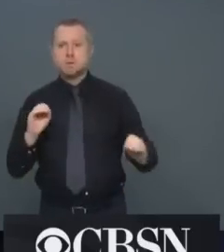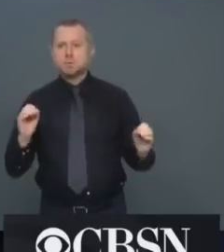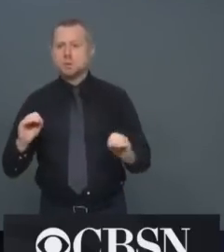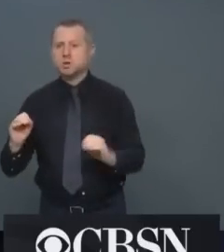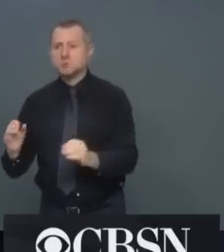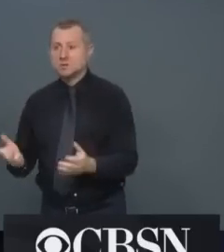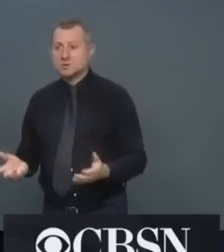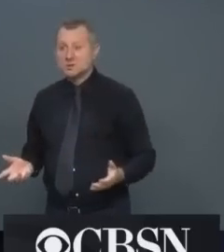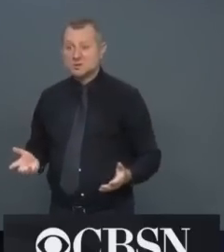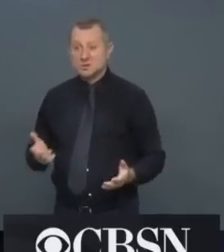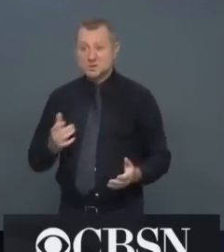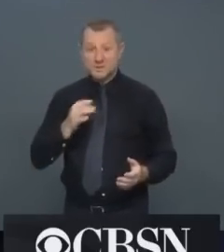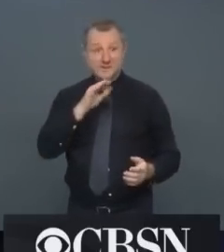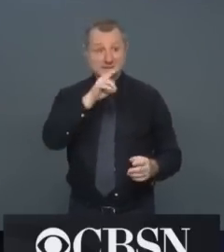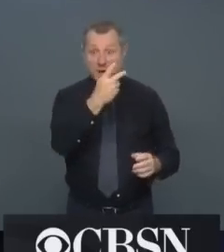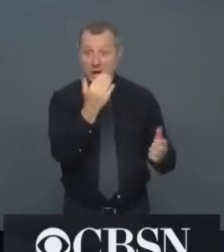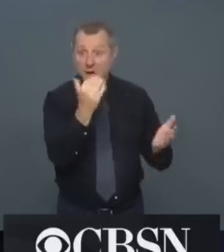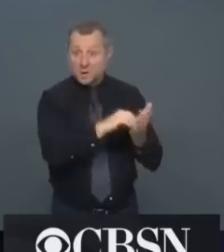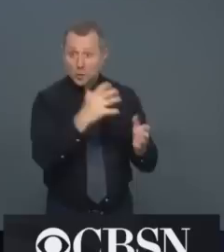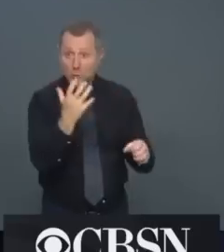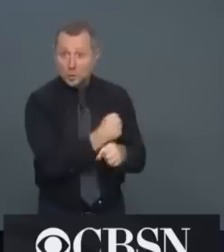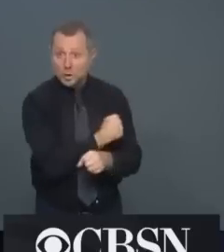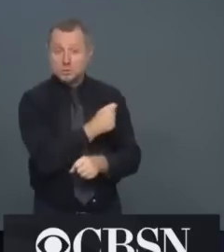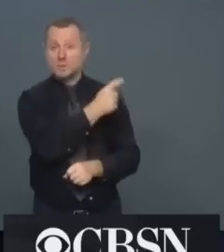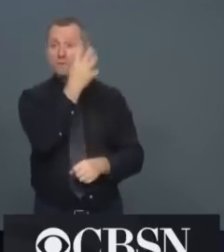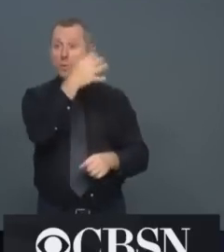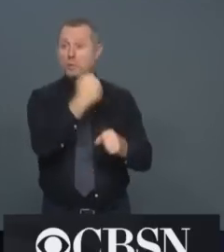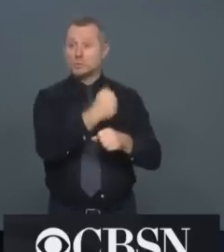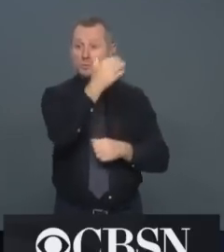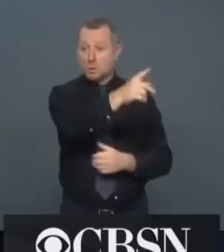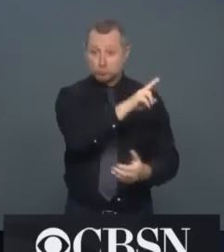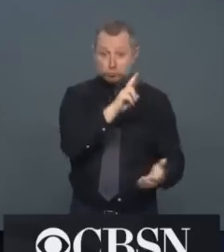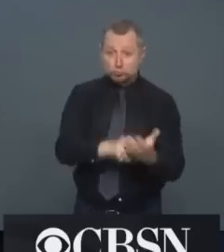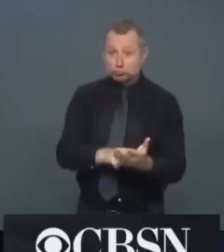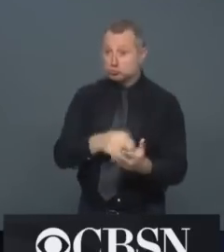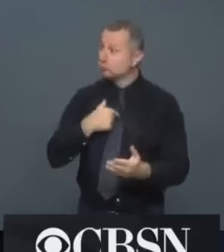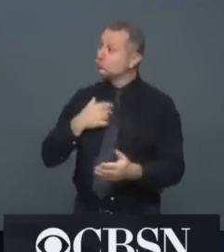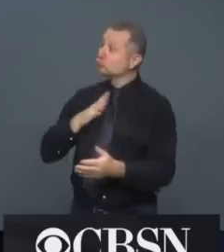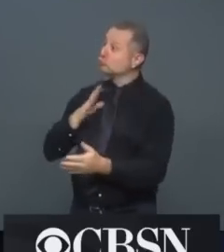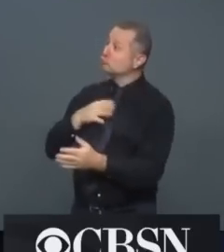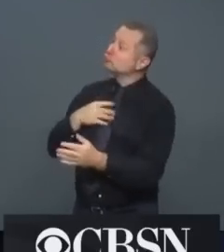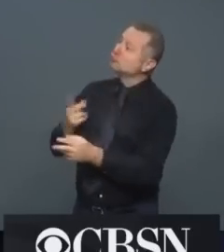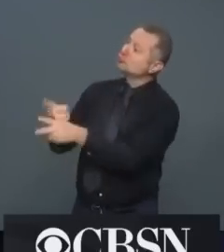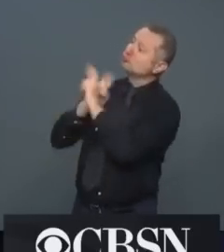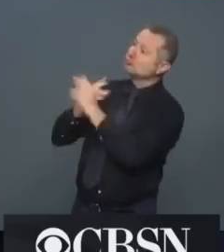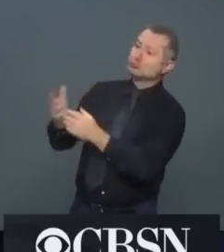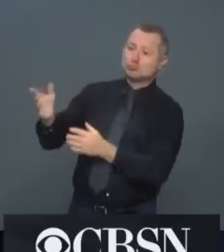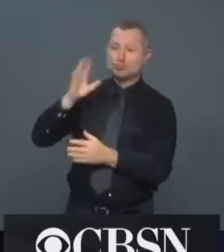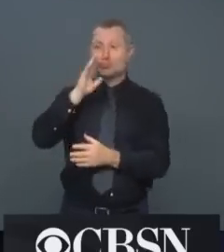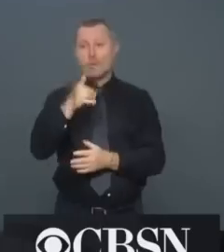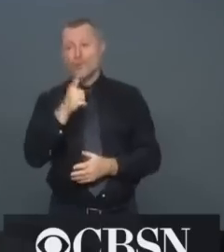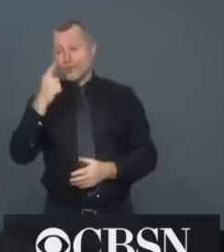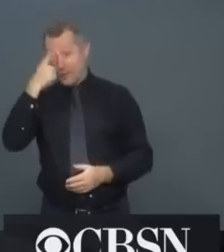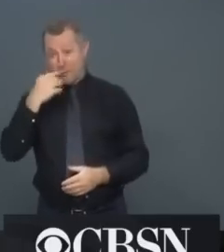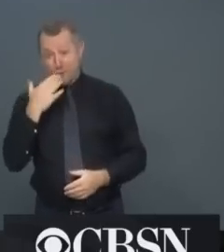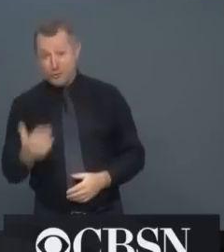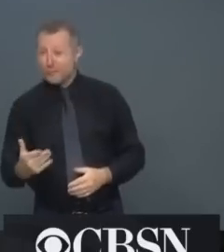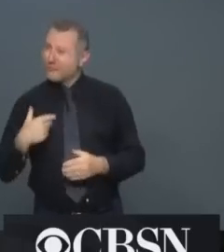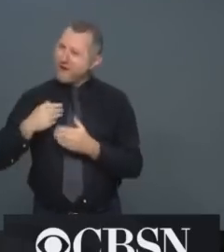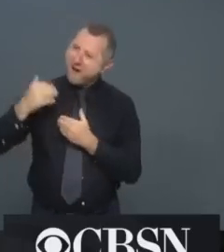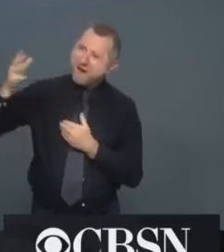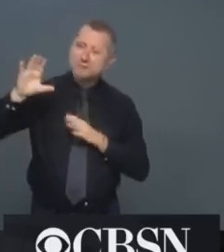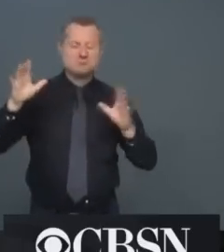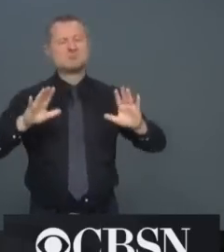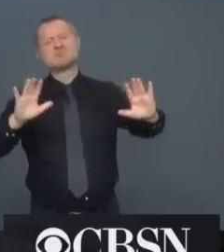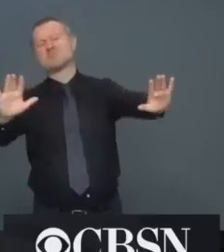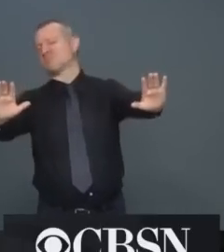You're going to sign on to long-term borrowing and think we have a rosy future? No. So you're going to wait until after the election to